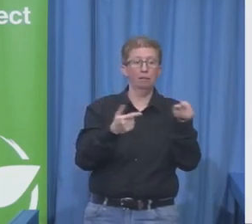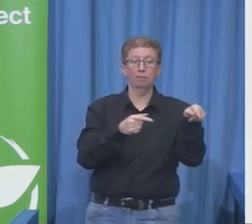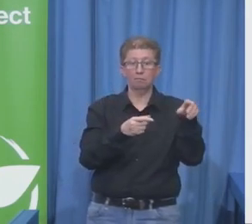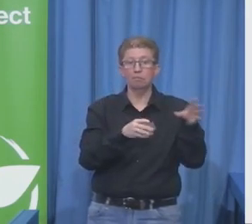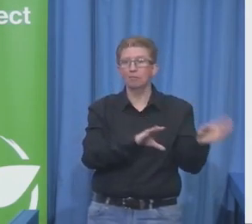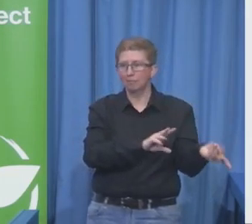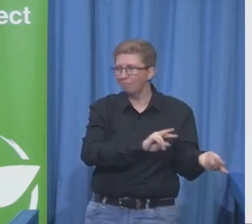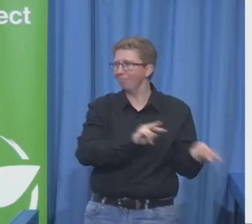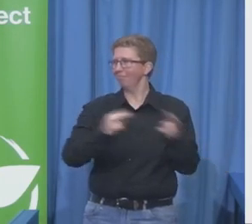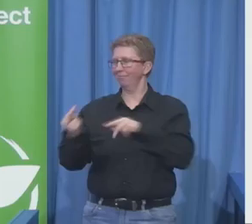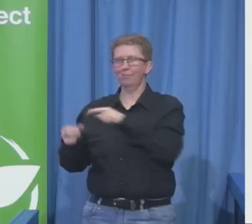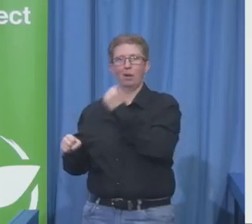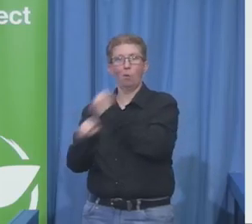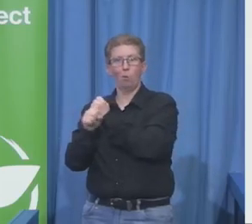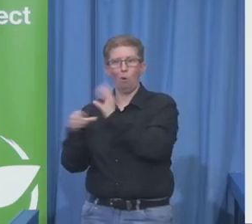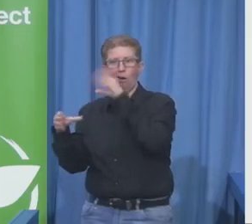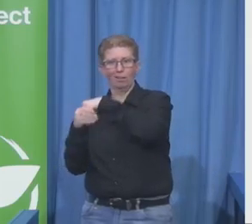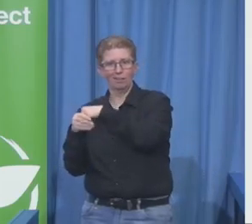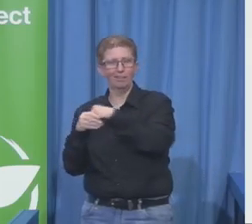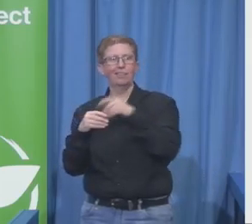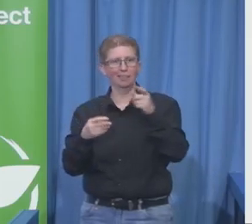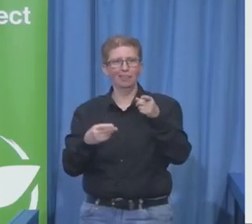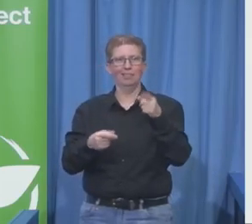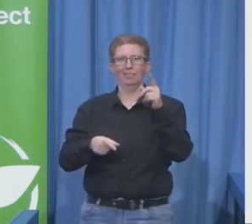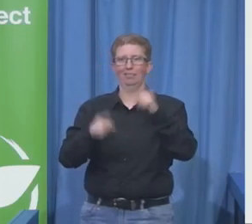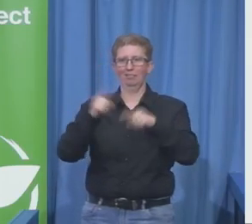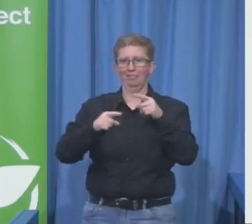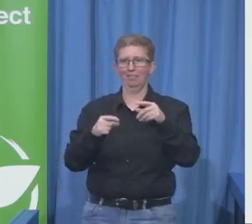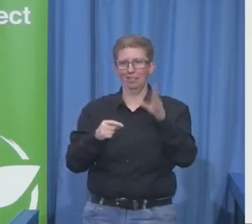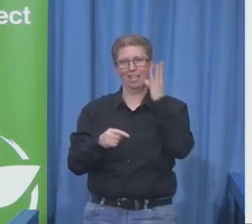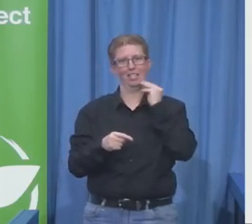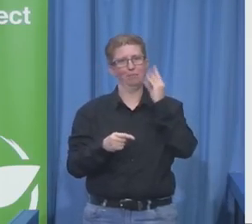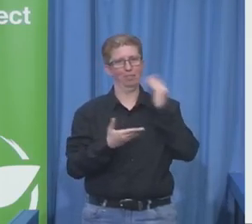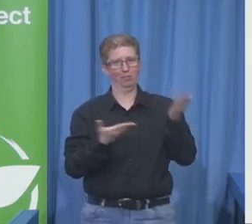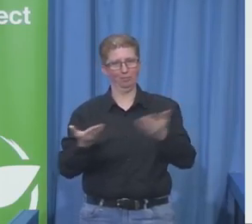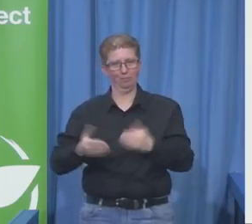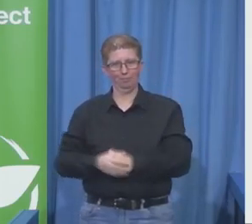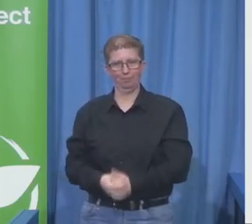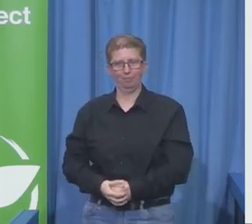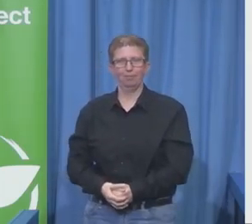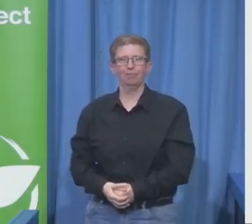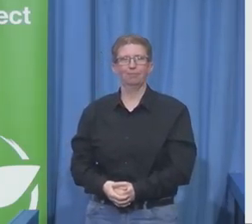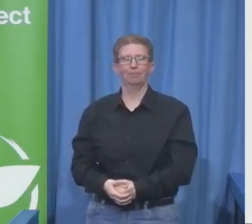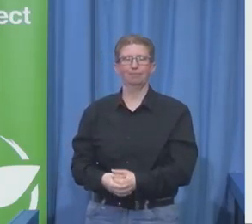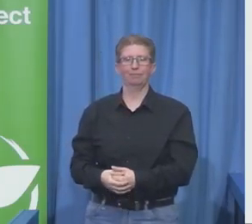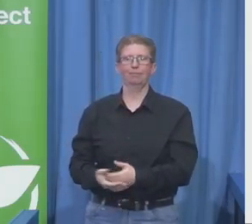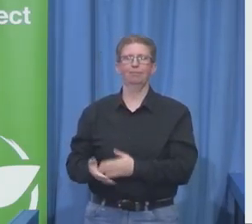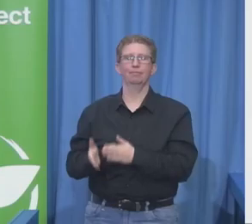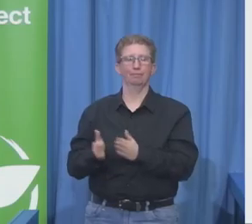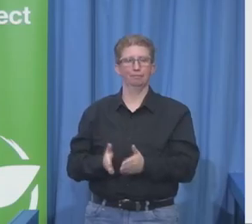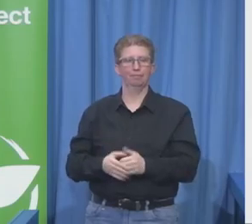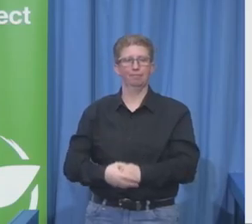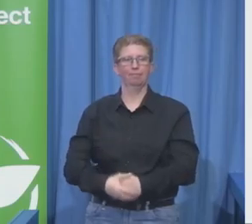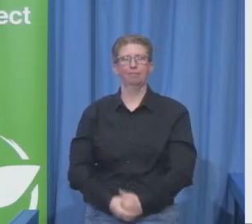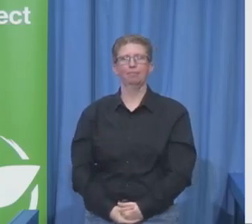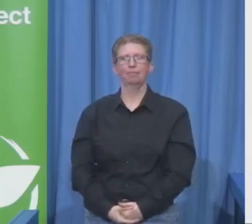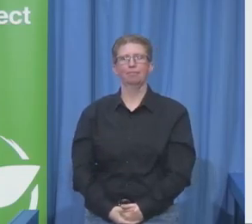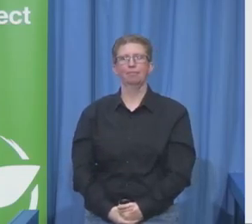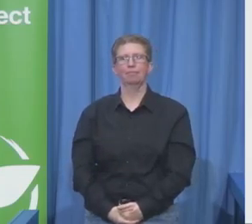So I've only been at Microsoft since October, but the thing that's really struck me is how confident the disability networks are within the organization.